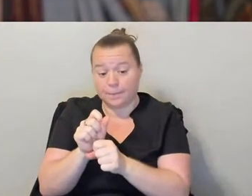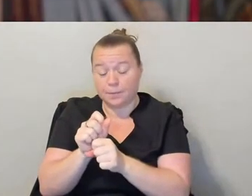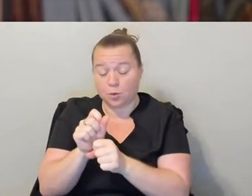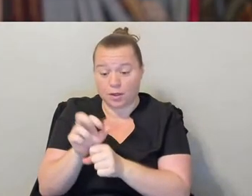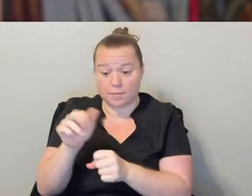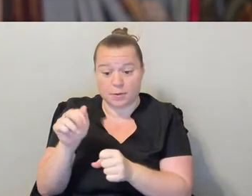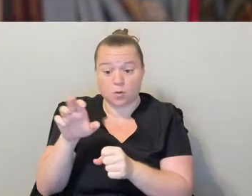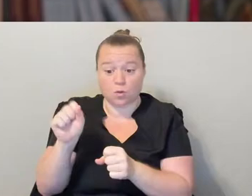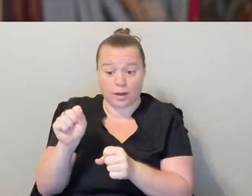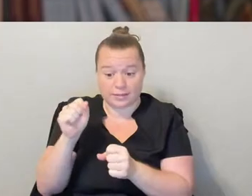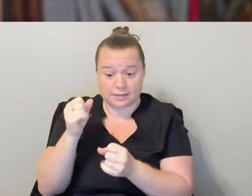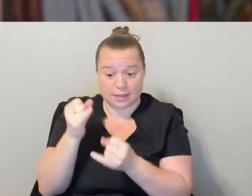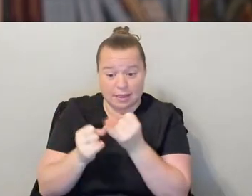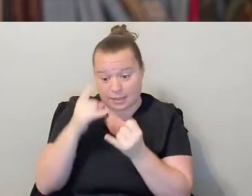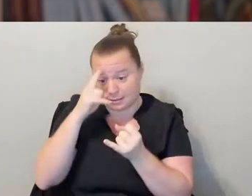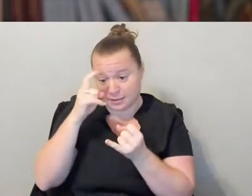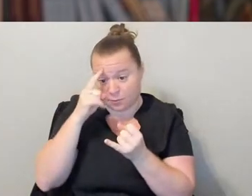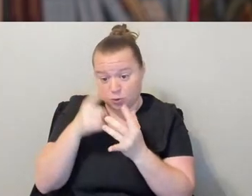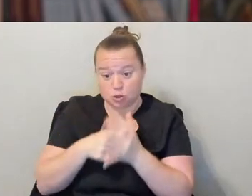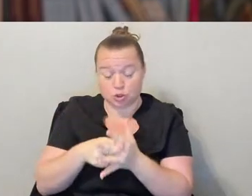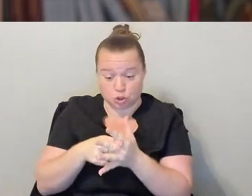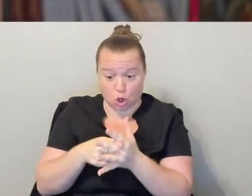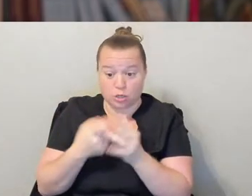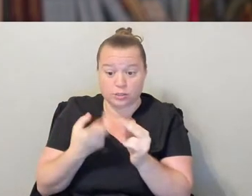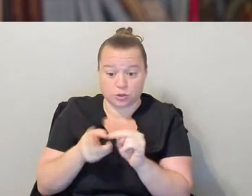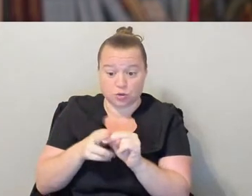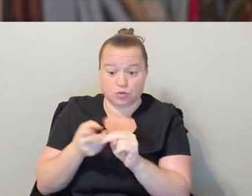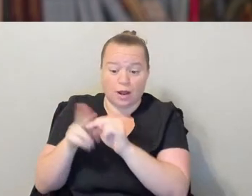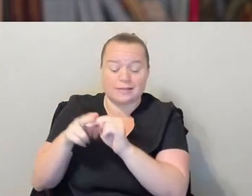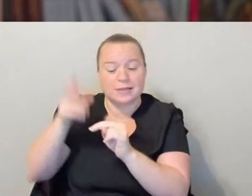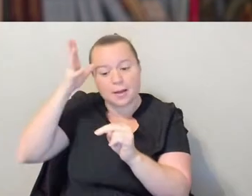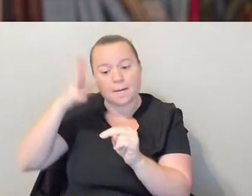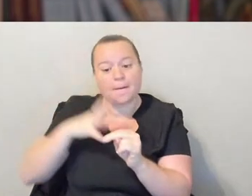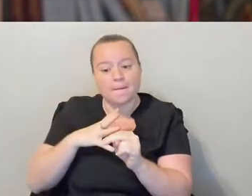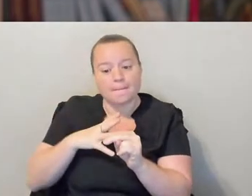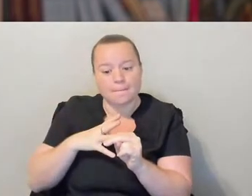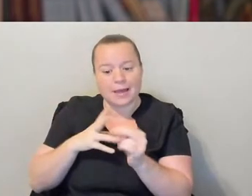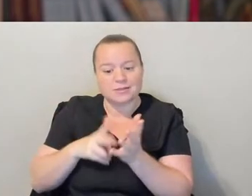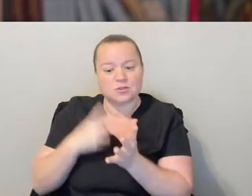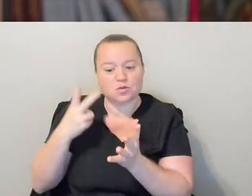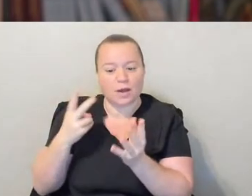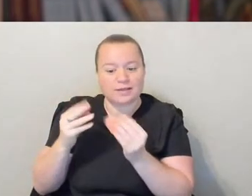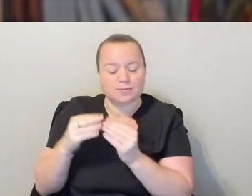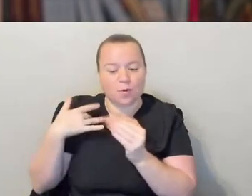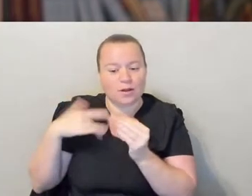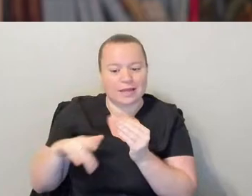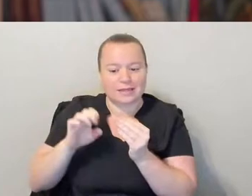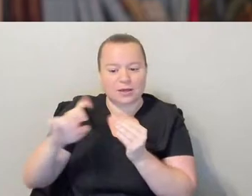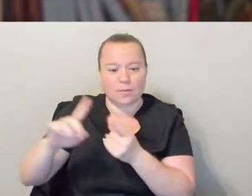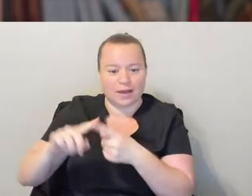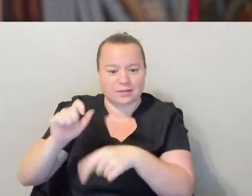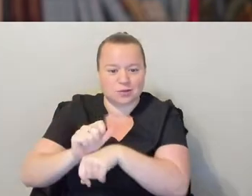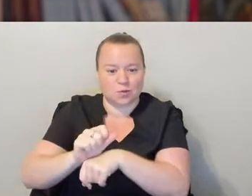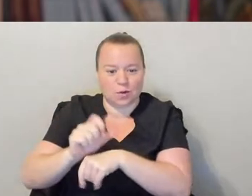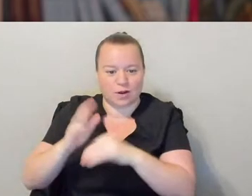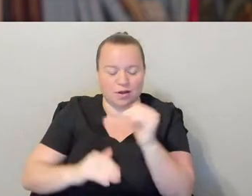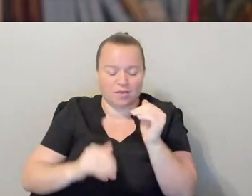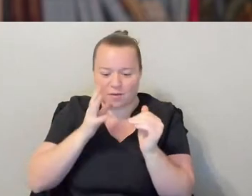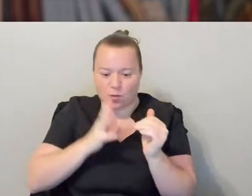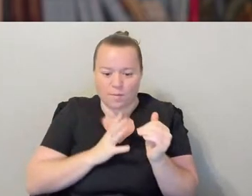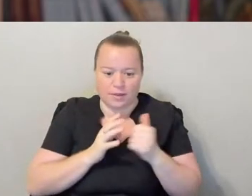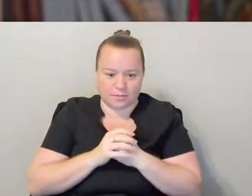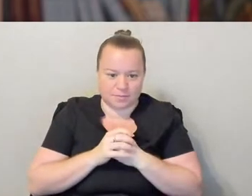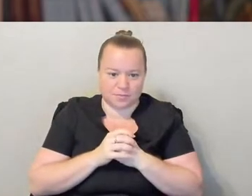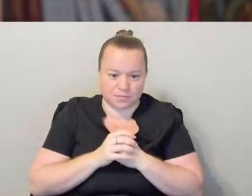men were twice as likely than women to get back to jobs. showing that the negative economic impact of the